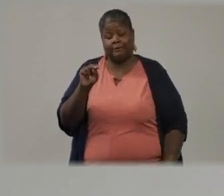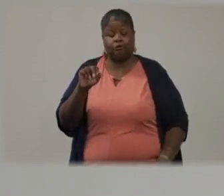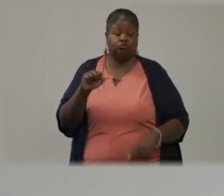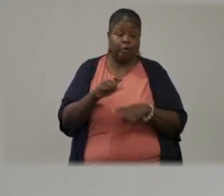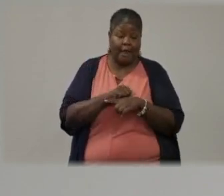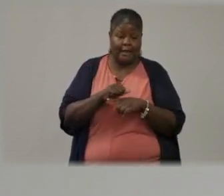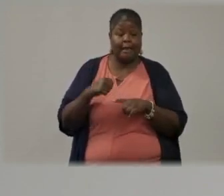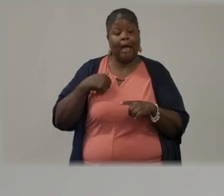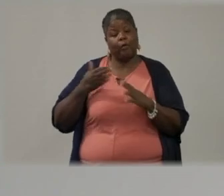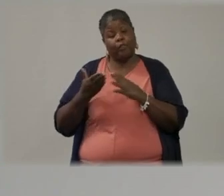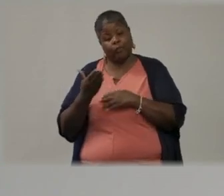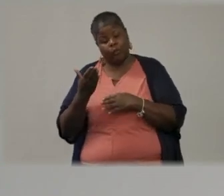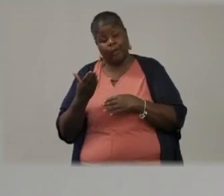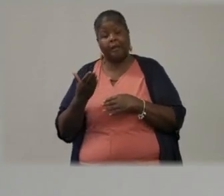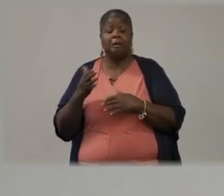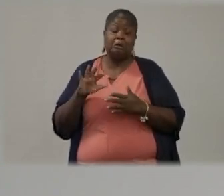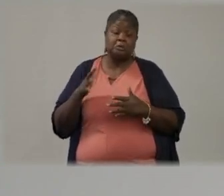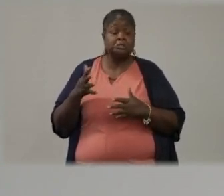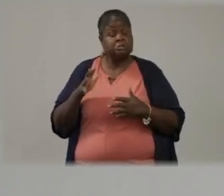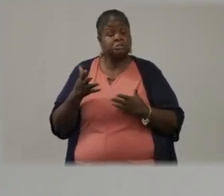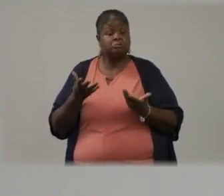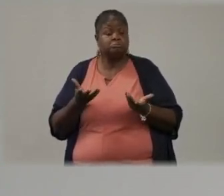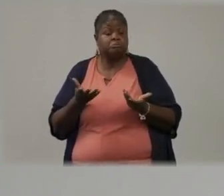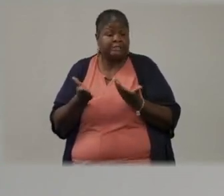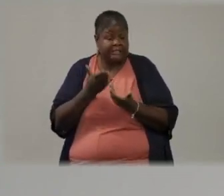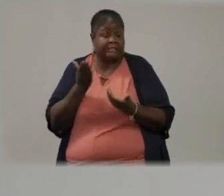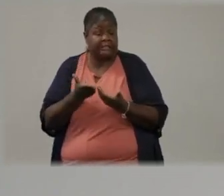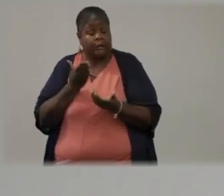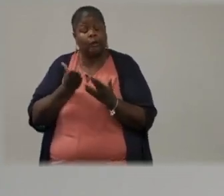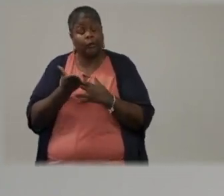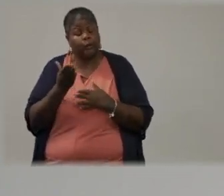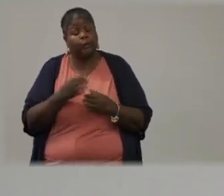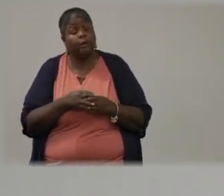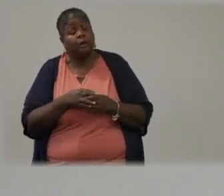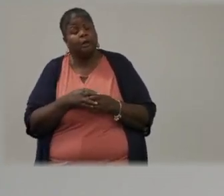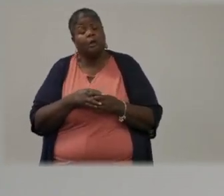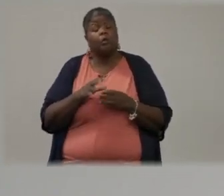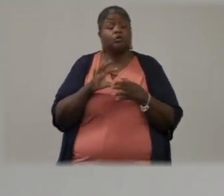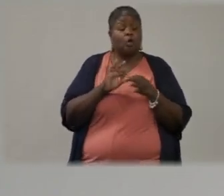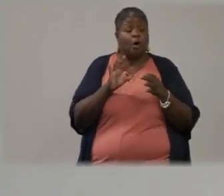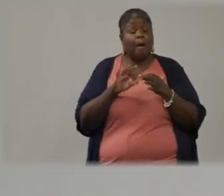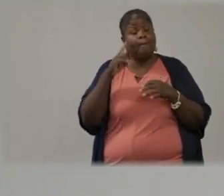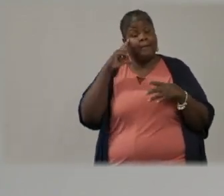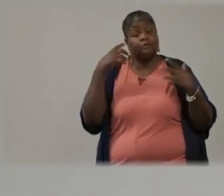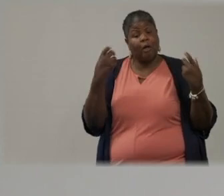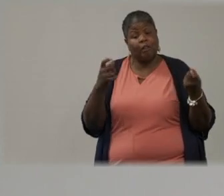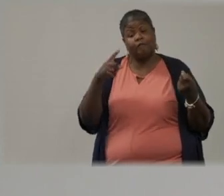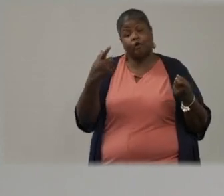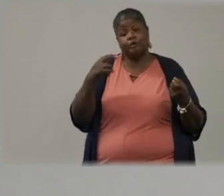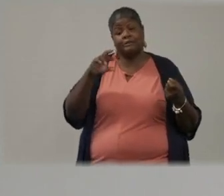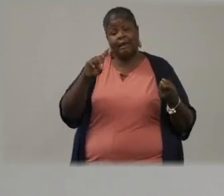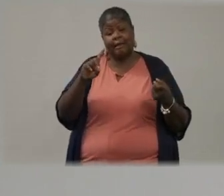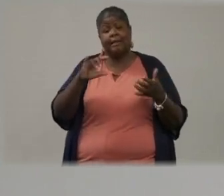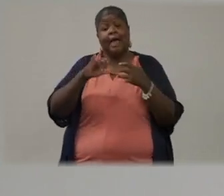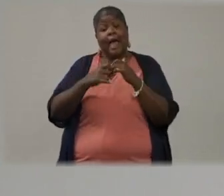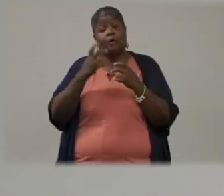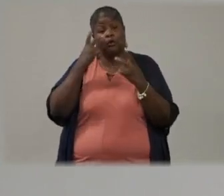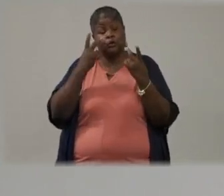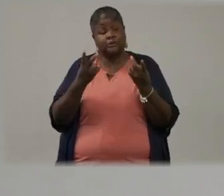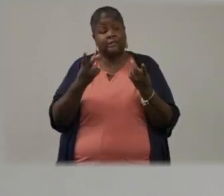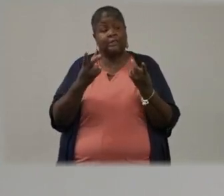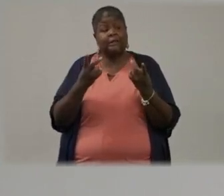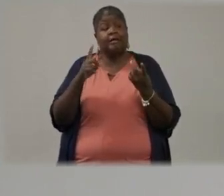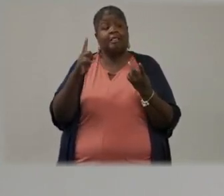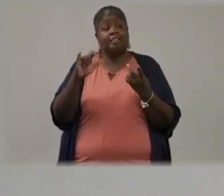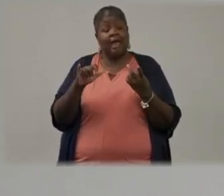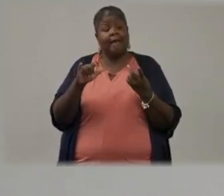I went through it. It's fairly easy to go through. When you're talking about mental health first aid, how do you see that